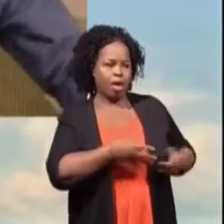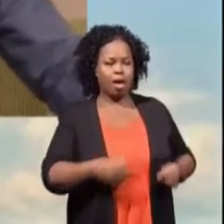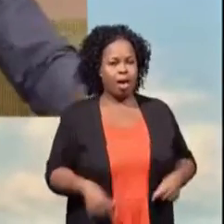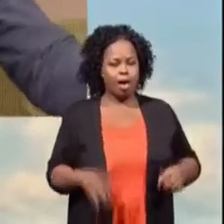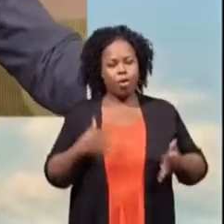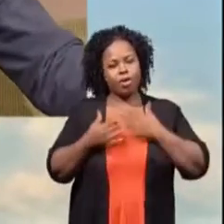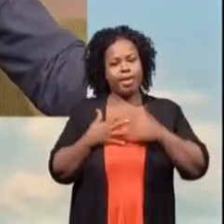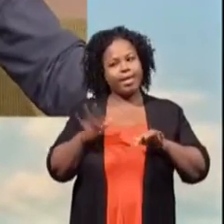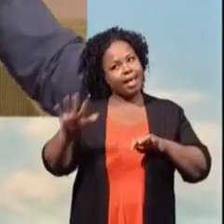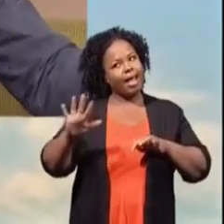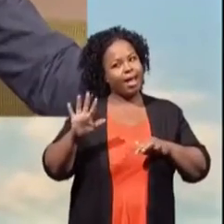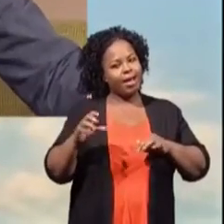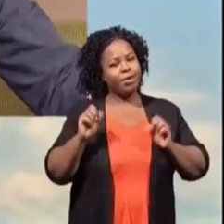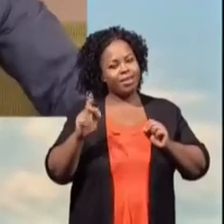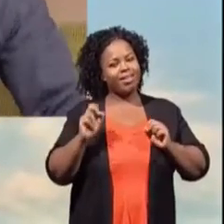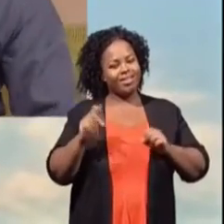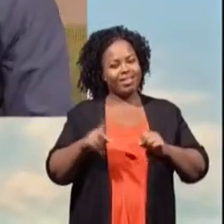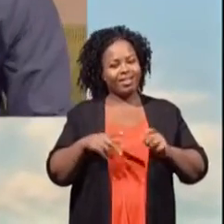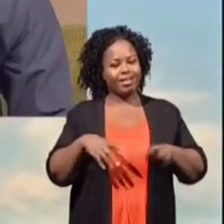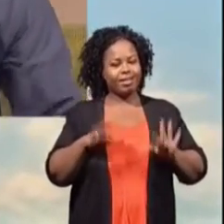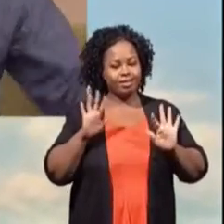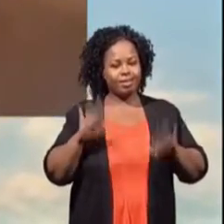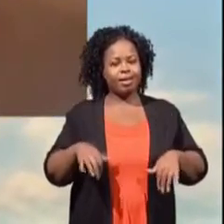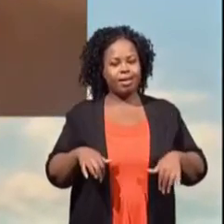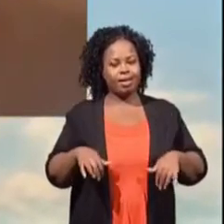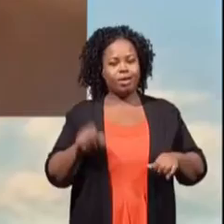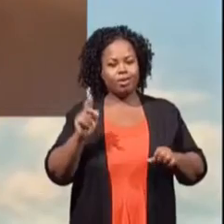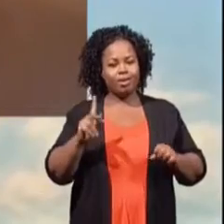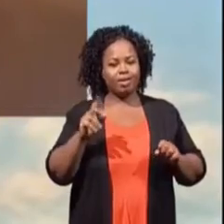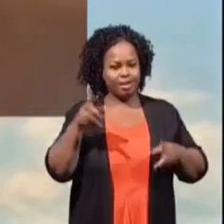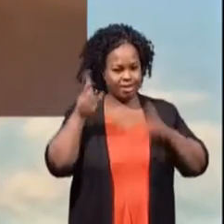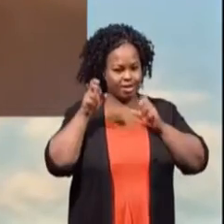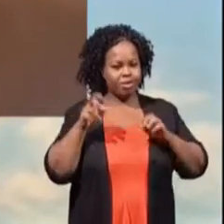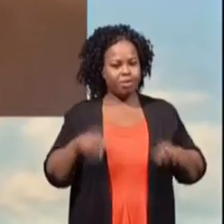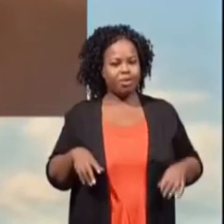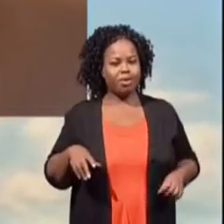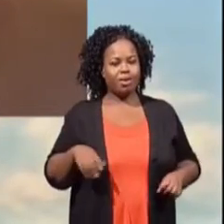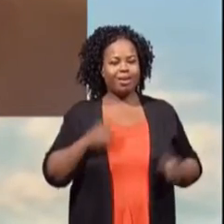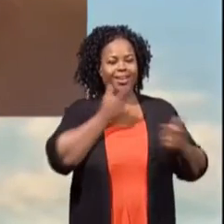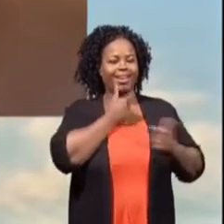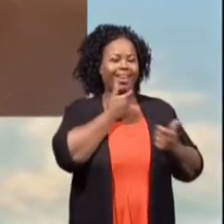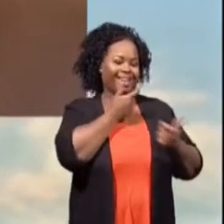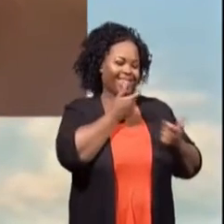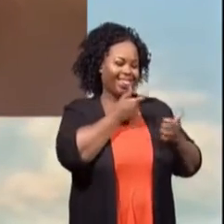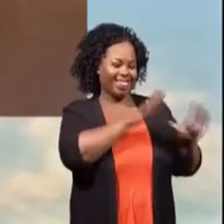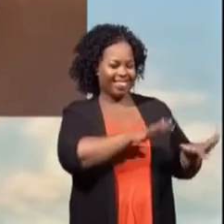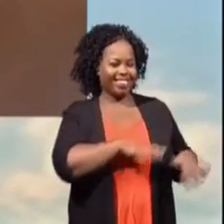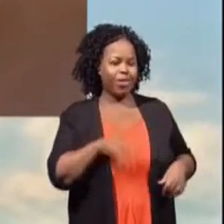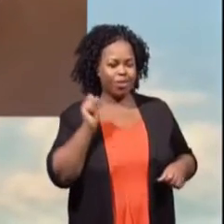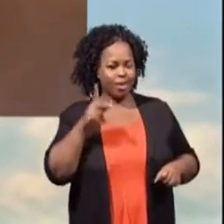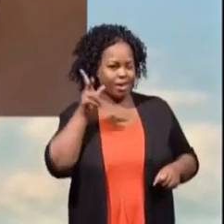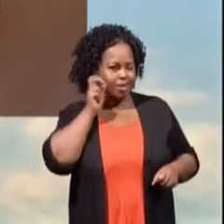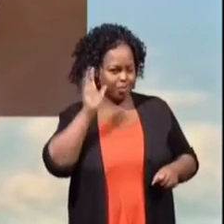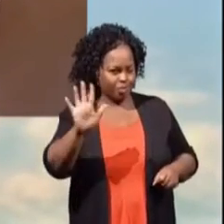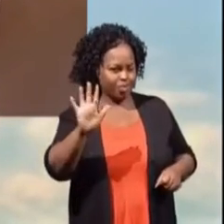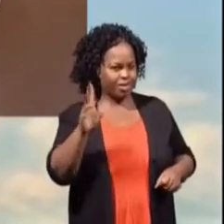but okay sizayilungisa but it's alright phela abafundi abafundisi basasebusuku ayakuzwa